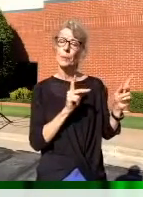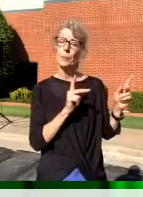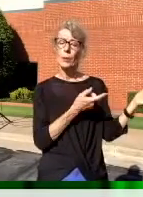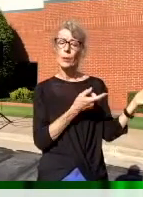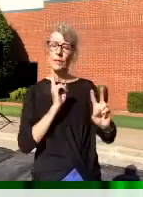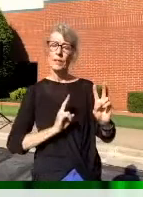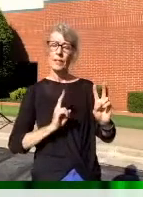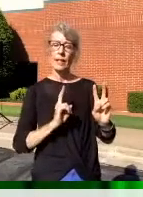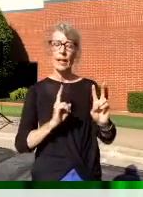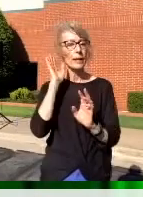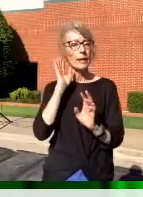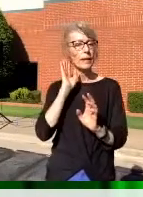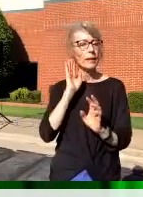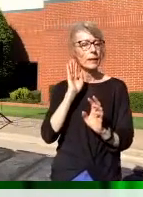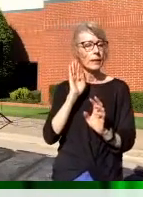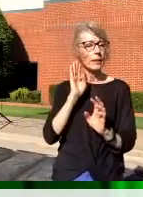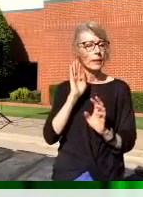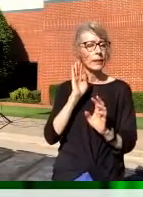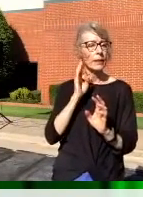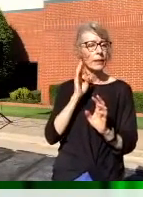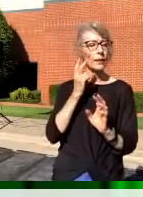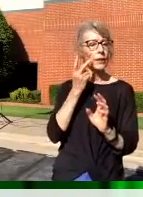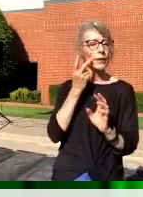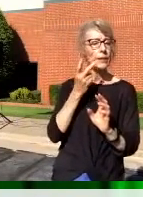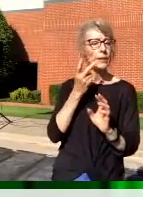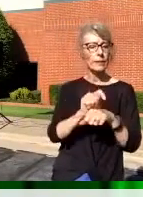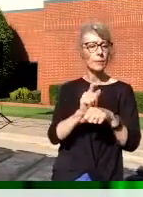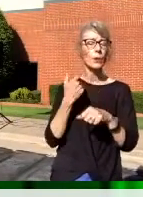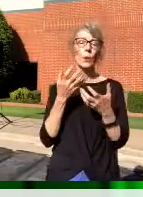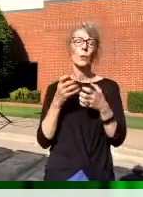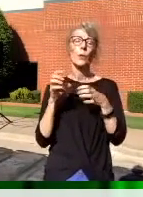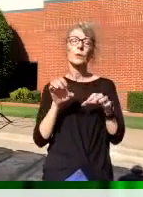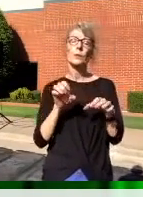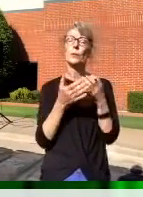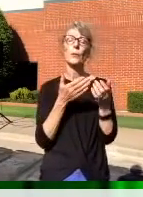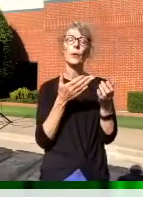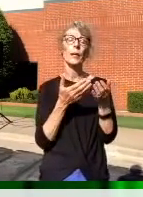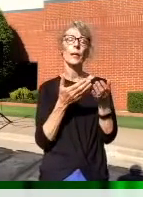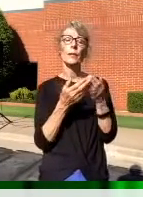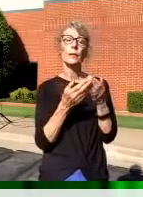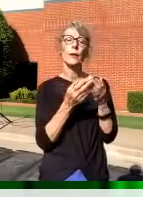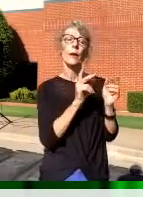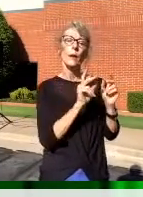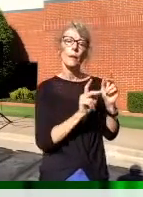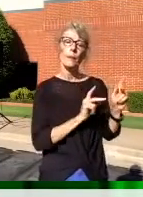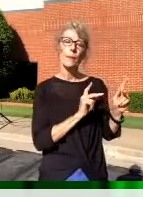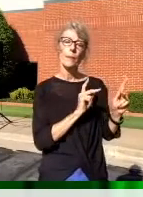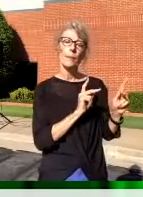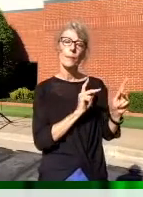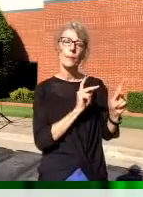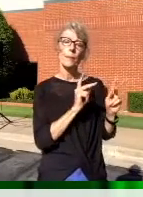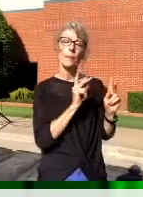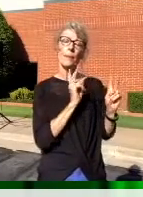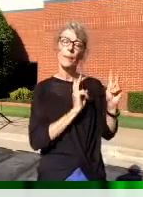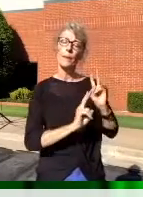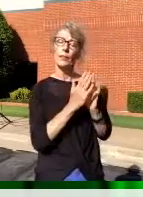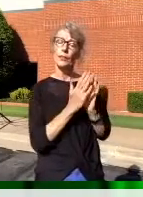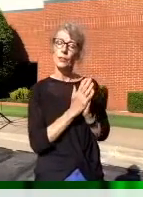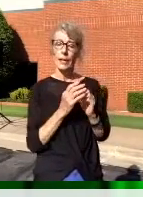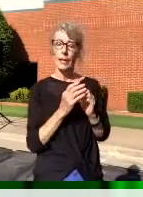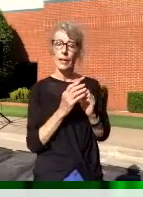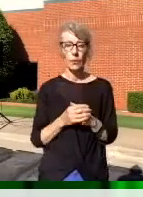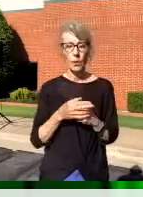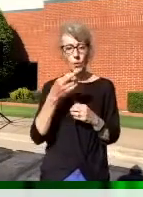foreigner asks of you. So what are we going to do when the Egyptians come? And what are we going to do when the Persians come? And what are we going to do when